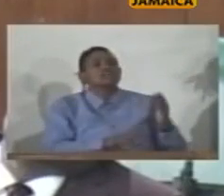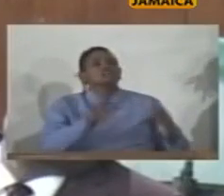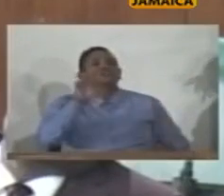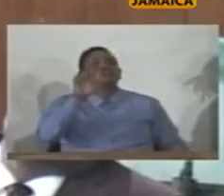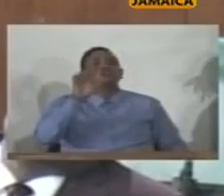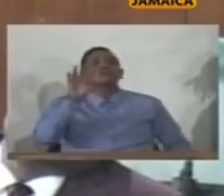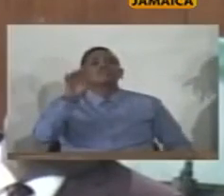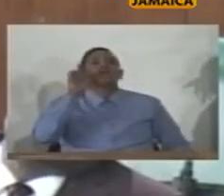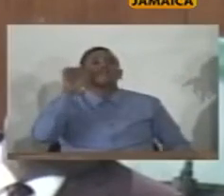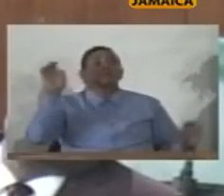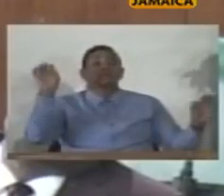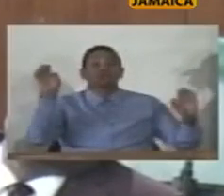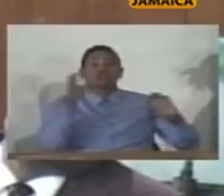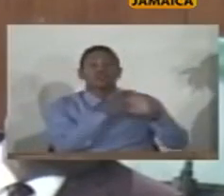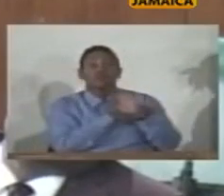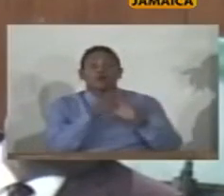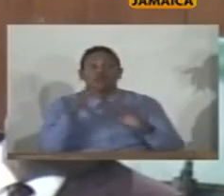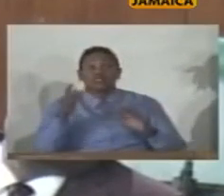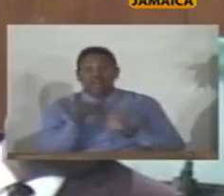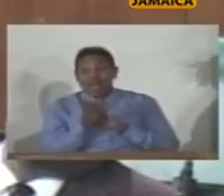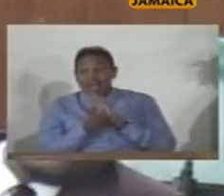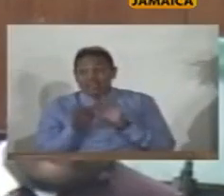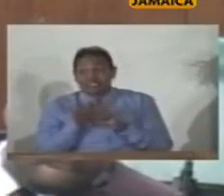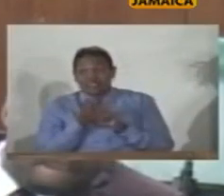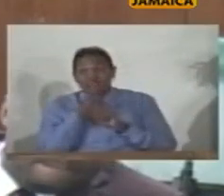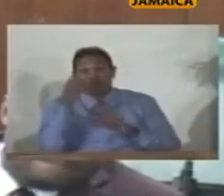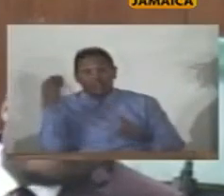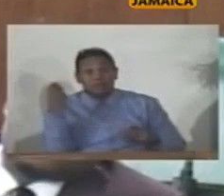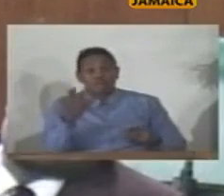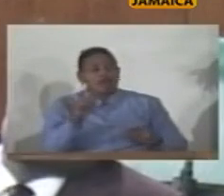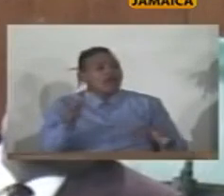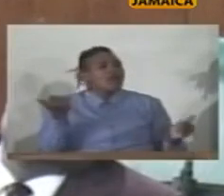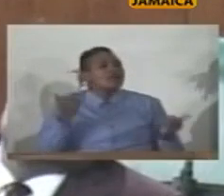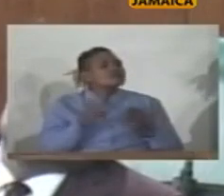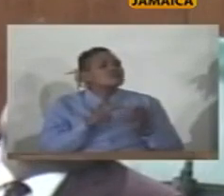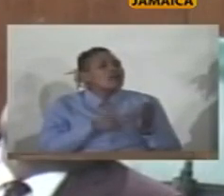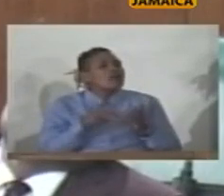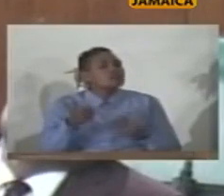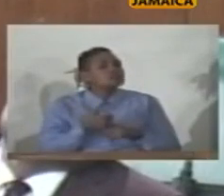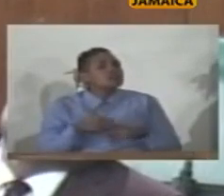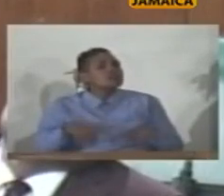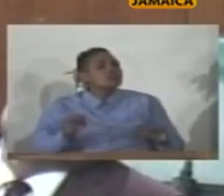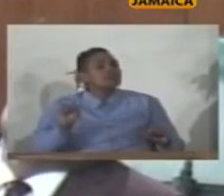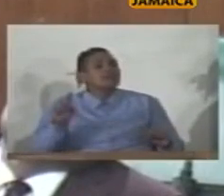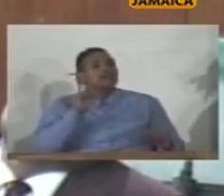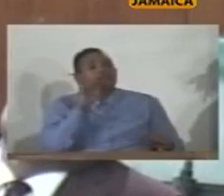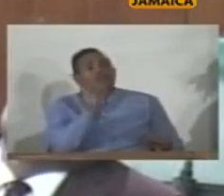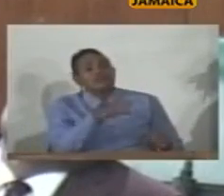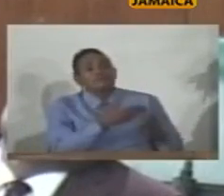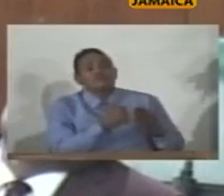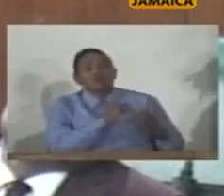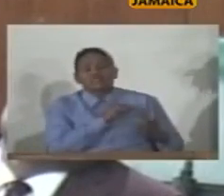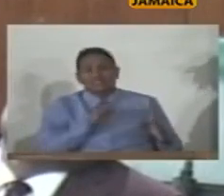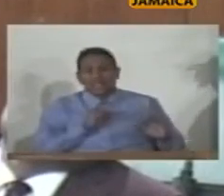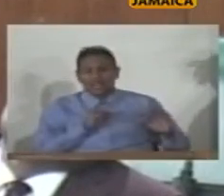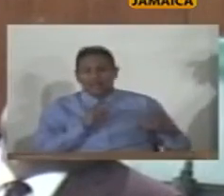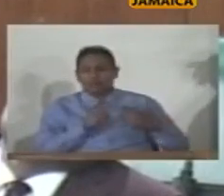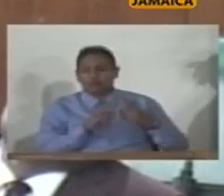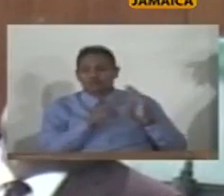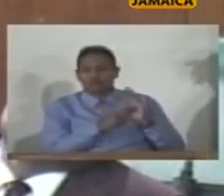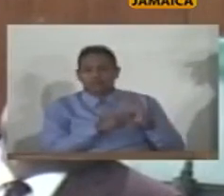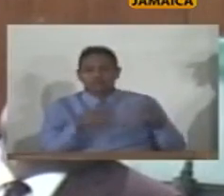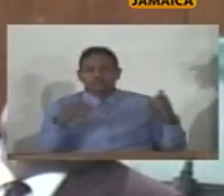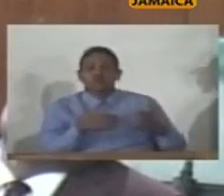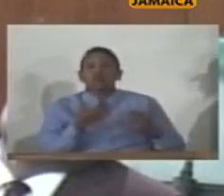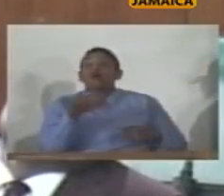3(4) of the Emergency Powers Act provides that any regulation so made shall be laid before the Senate and the House of Representatives